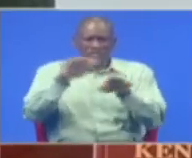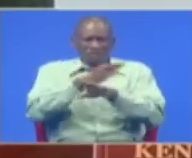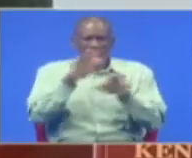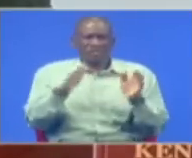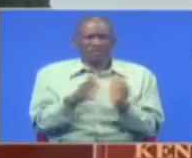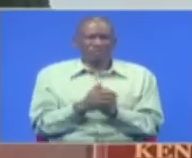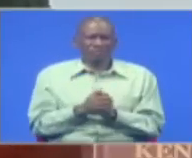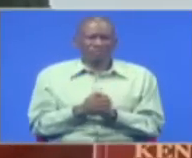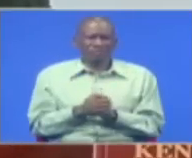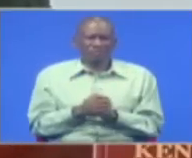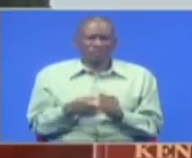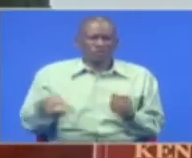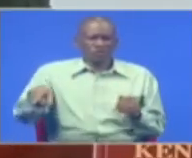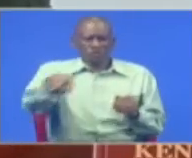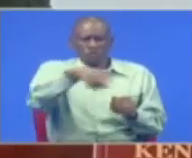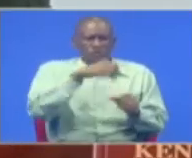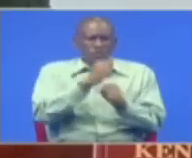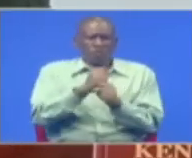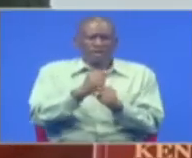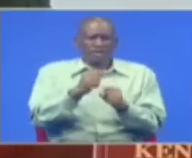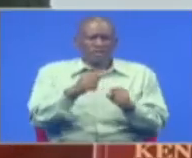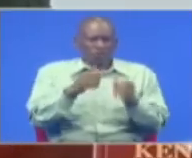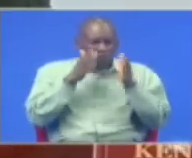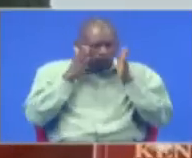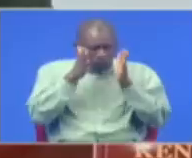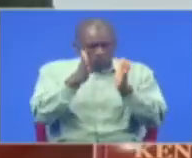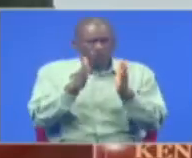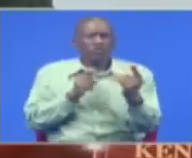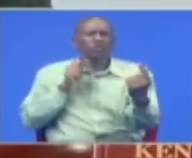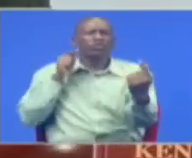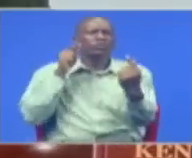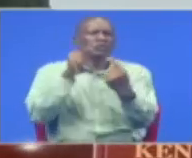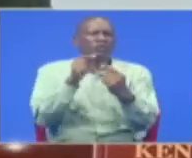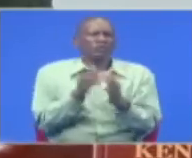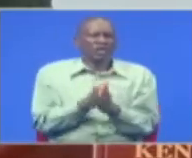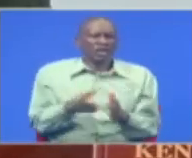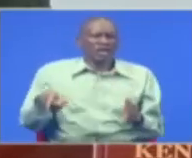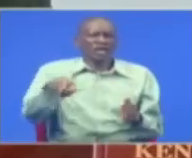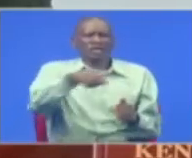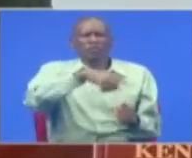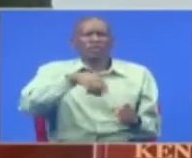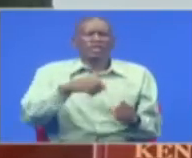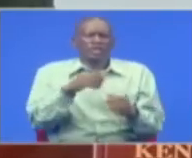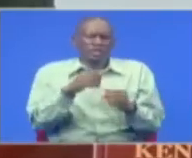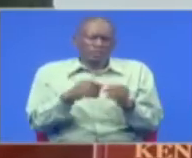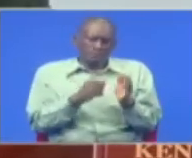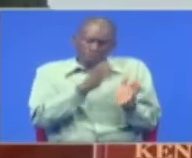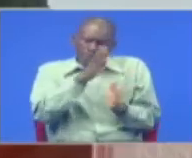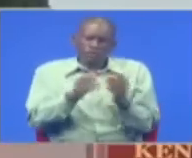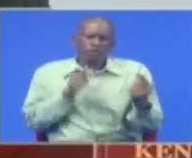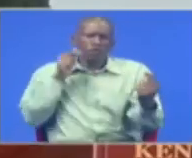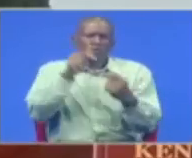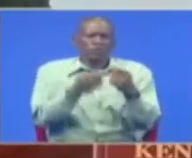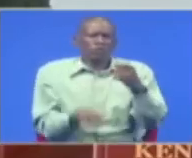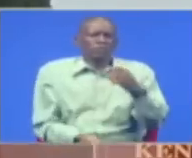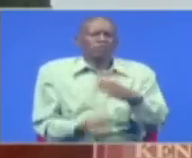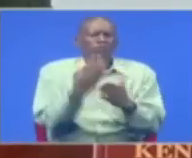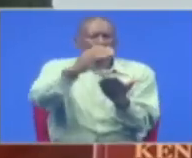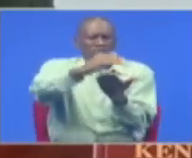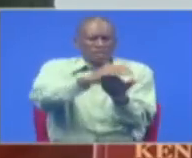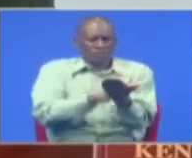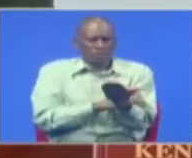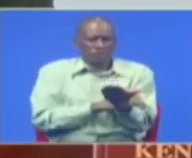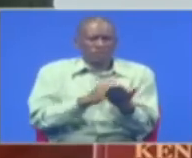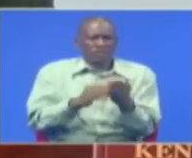We worked on focusing on the objectives. We worked on the objectives, produced a report.